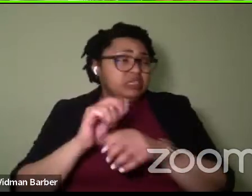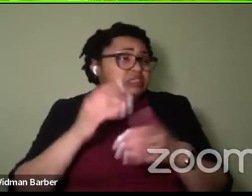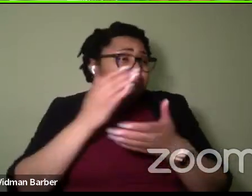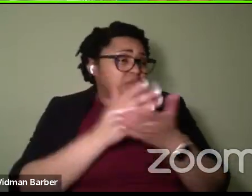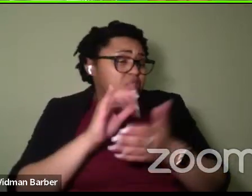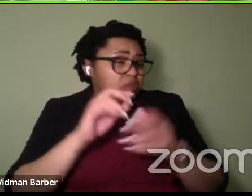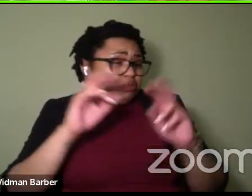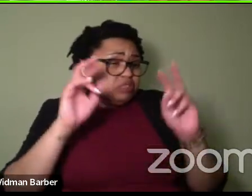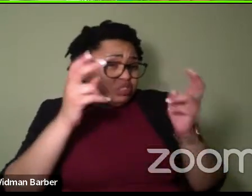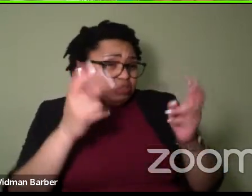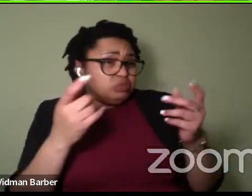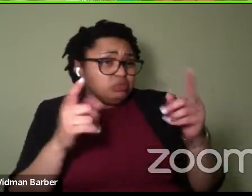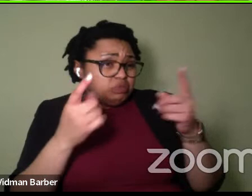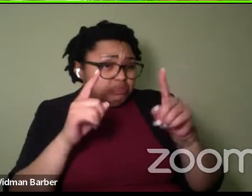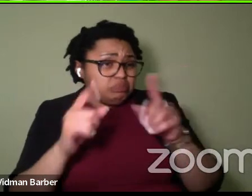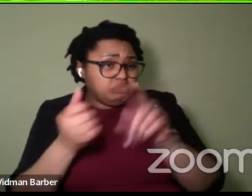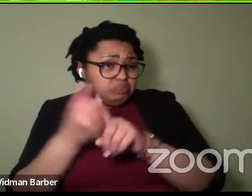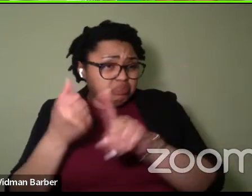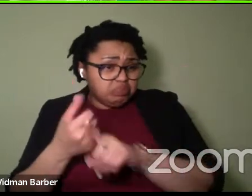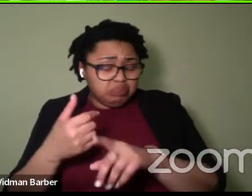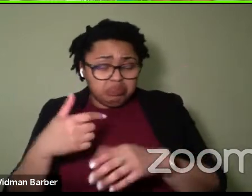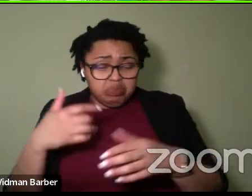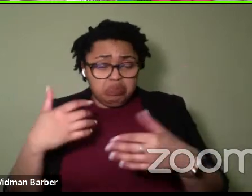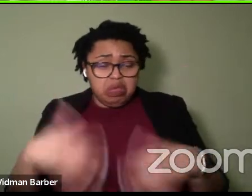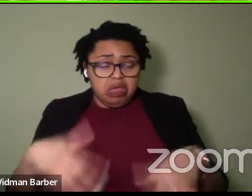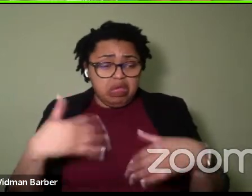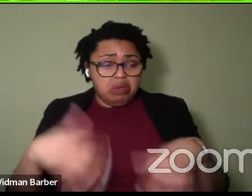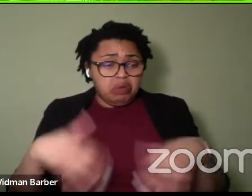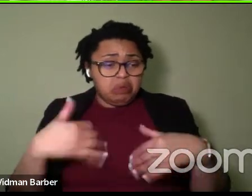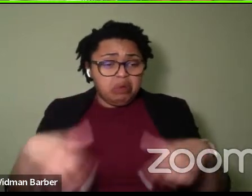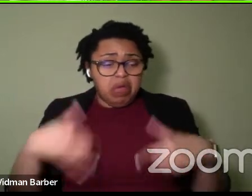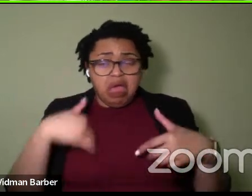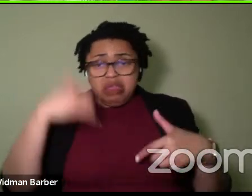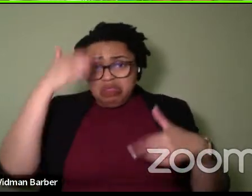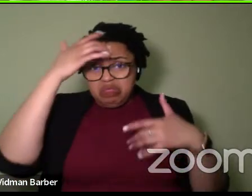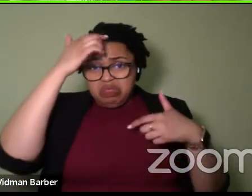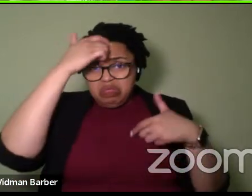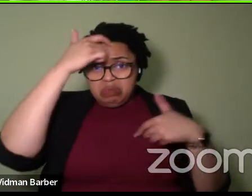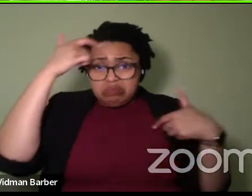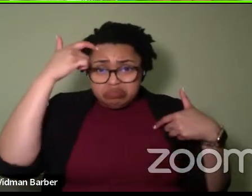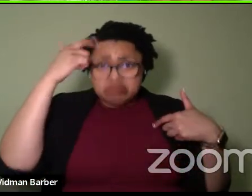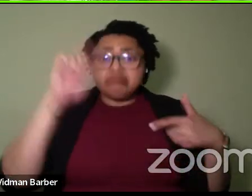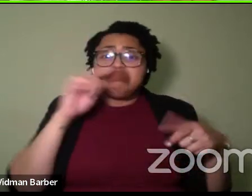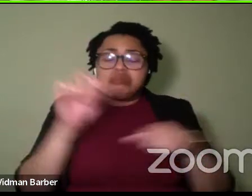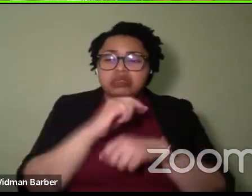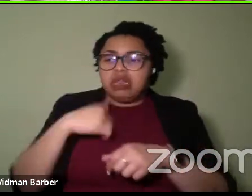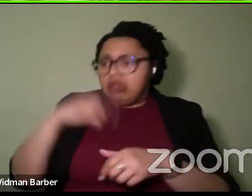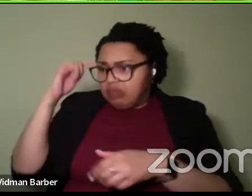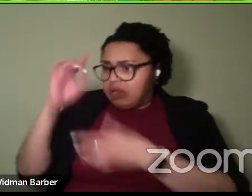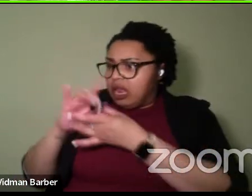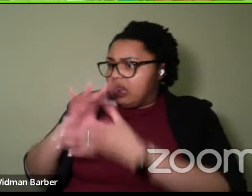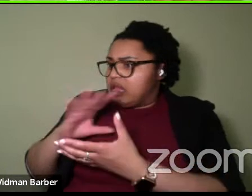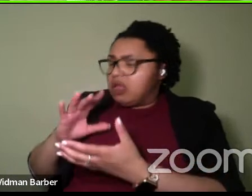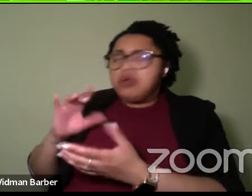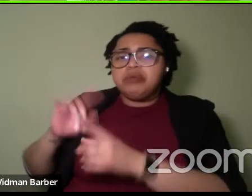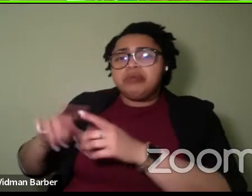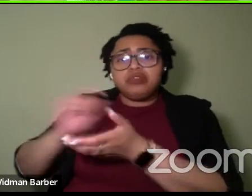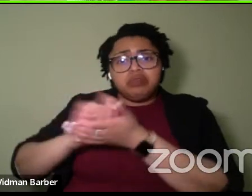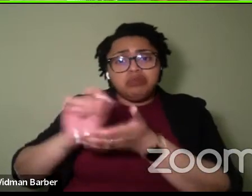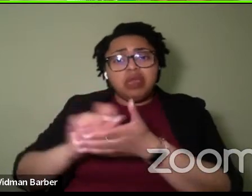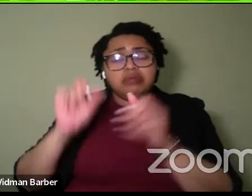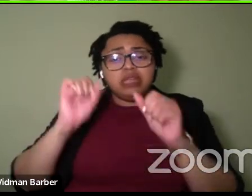those experiences that I thought I had let go. And I think, it's just a way to heal and also kind of heal